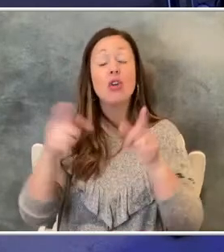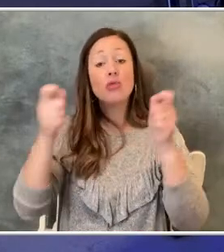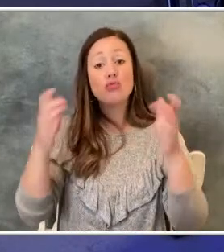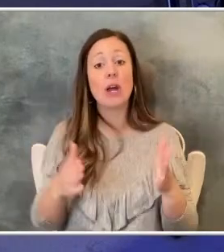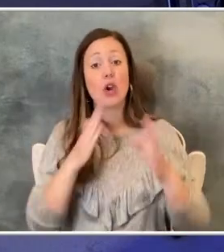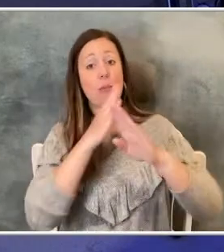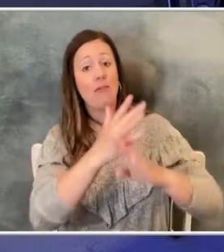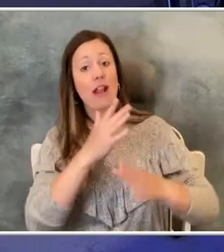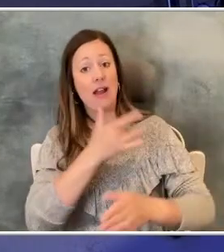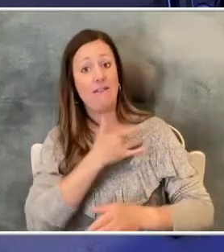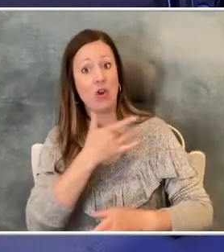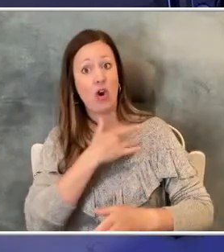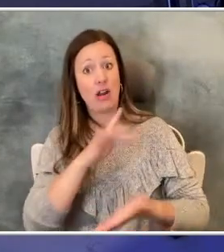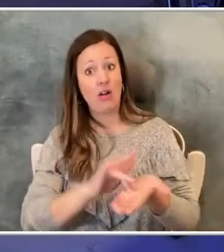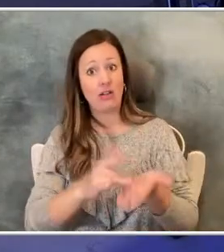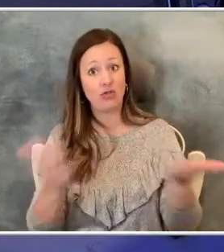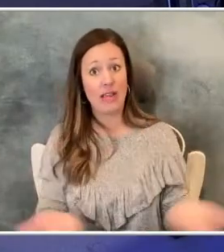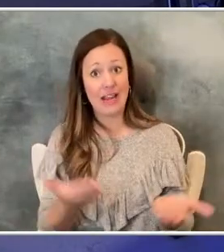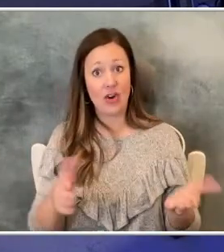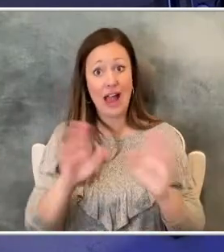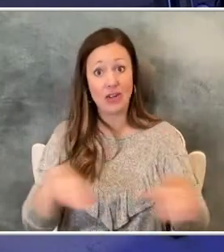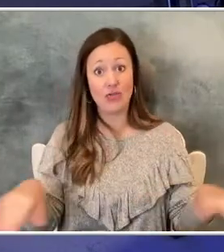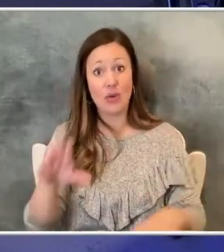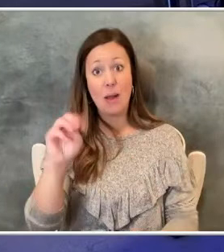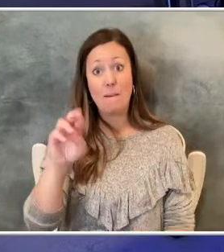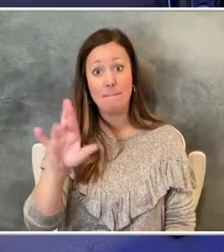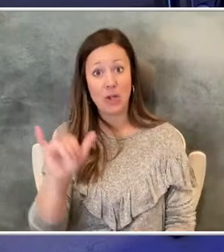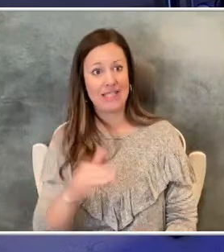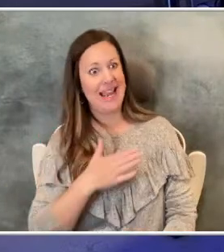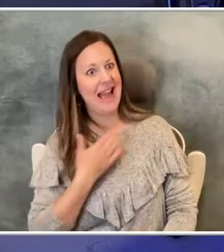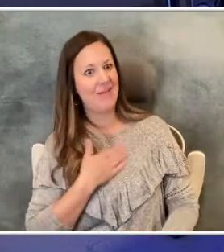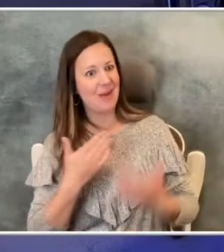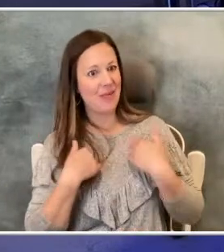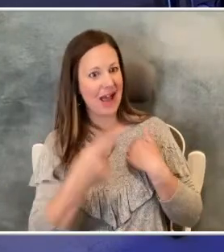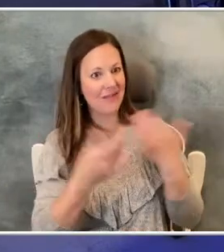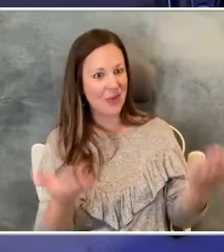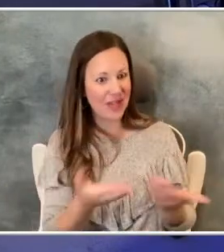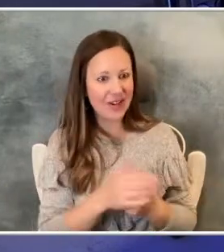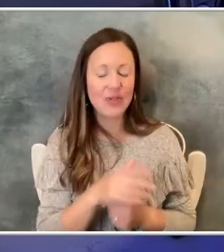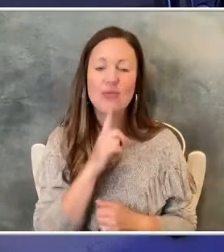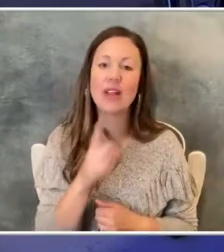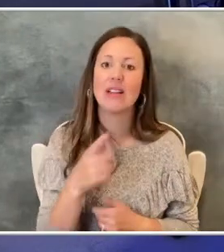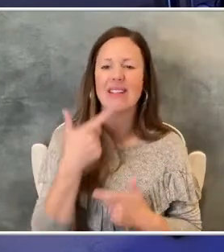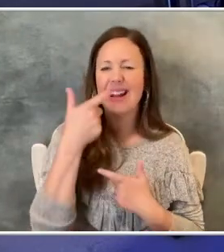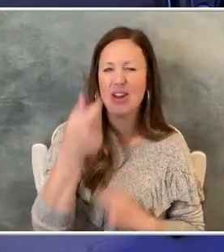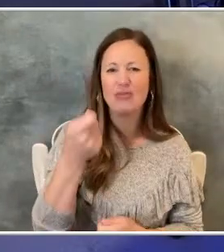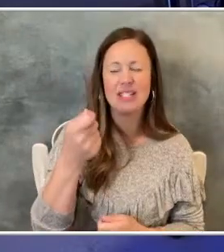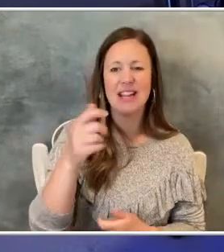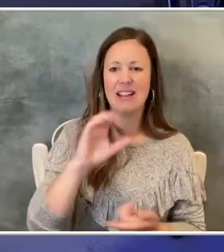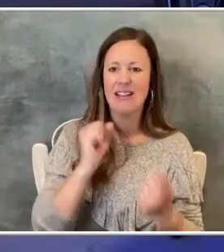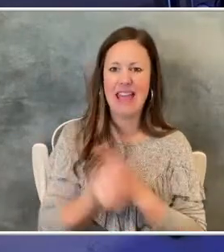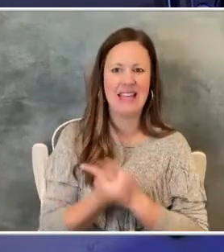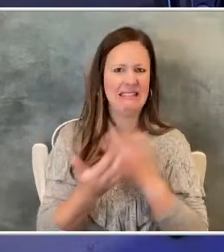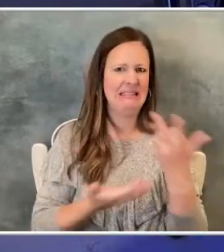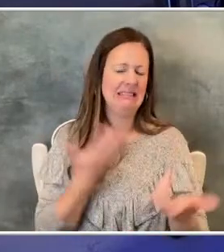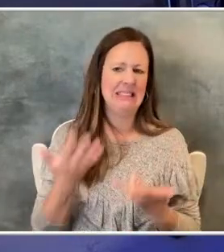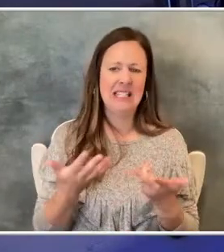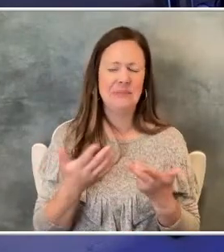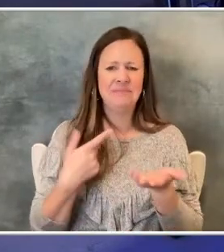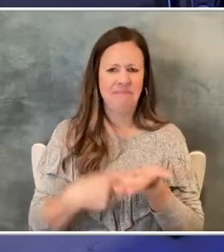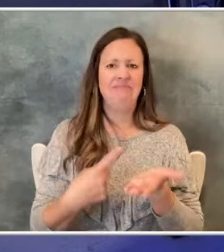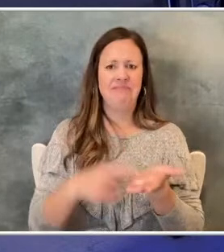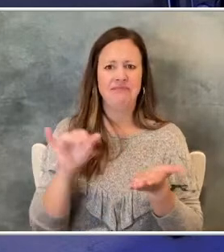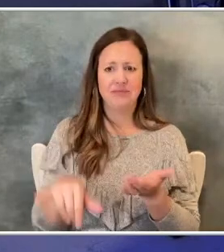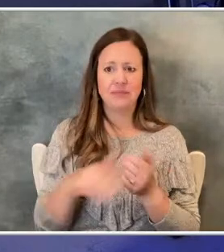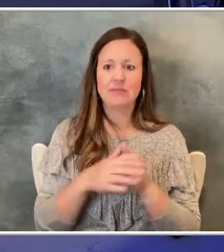at Children's Mercy, and so glad to have you sitting with us today. Thank you. Such an interesting case, so let's dive into this. We also planned on